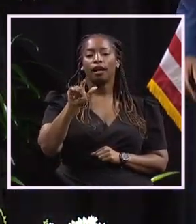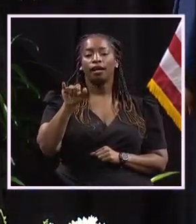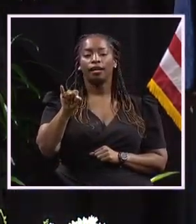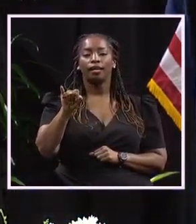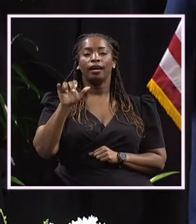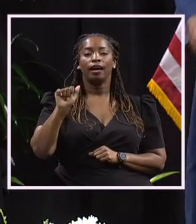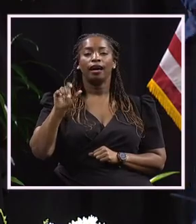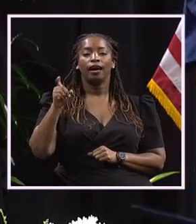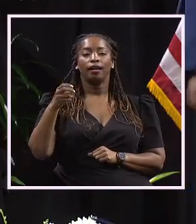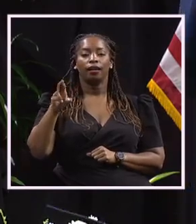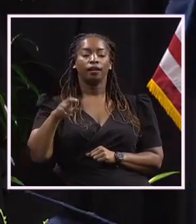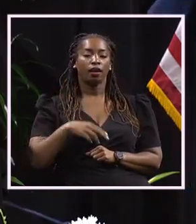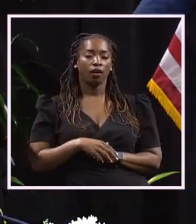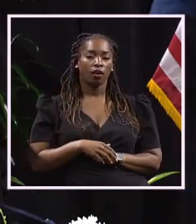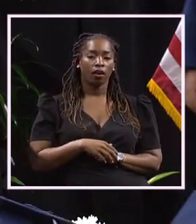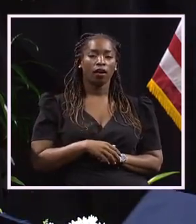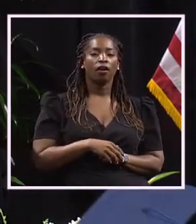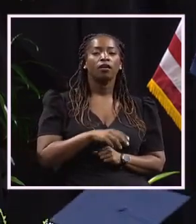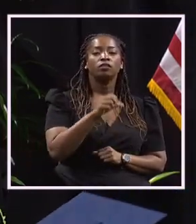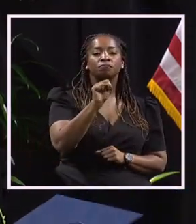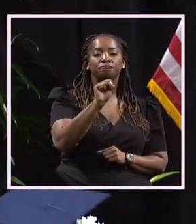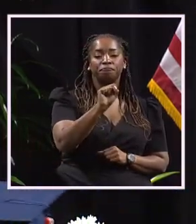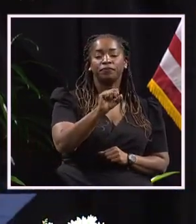Spring D. Batea.